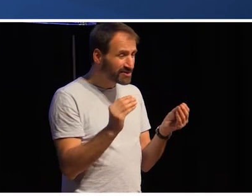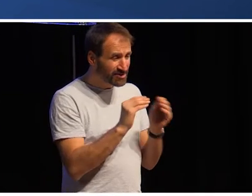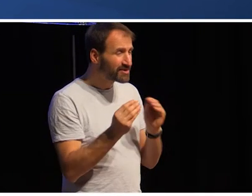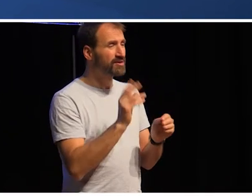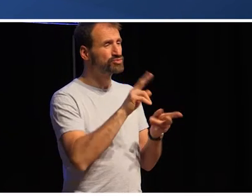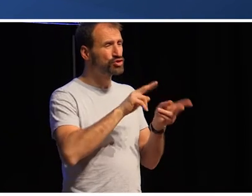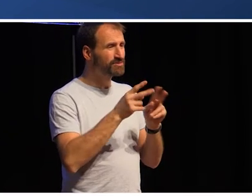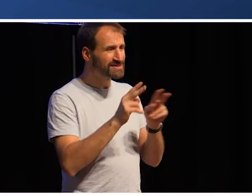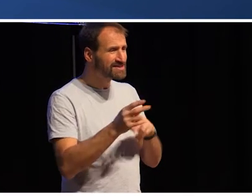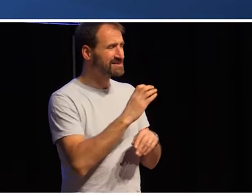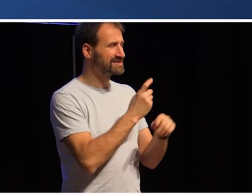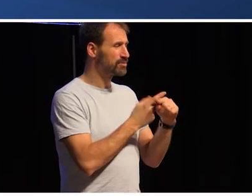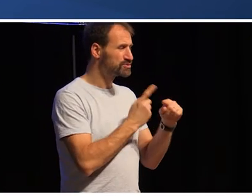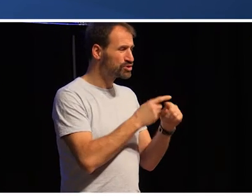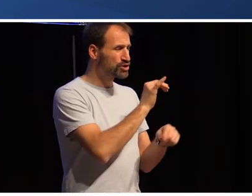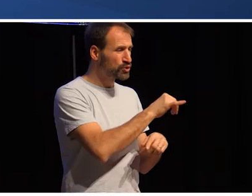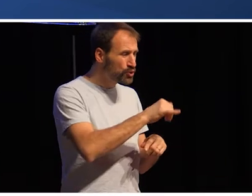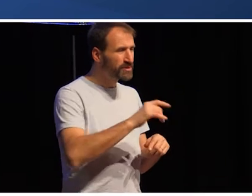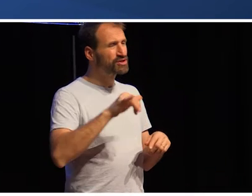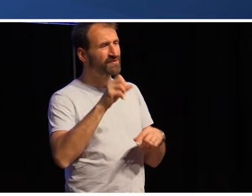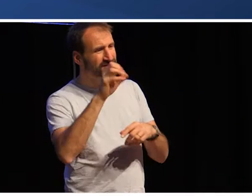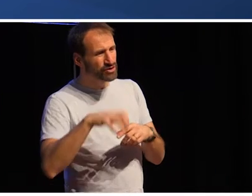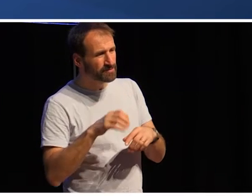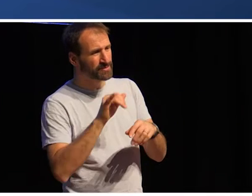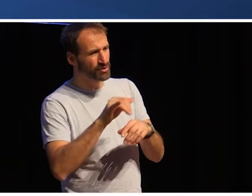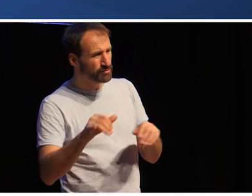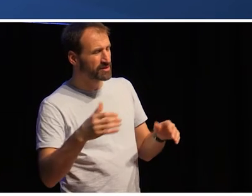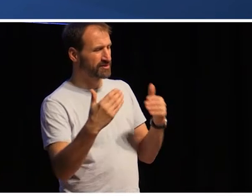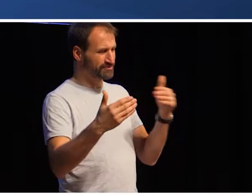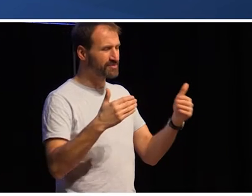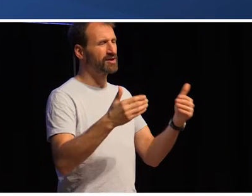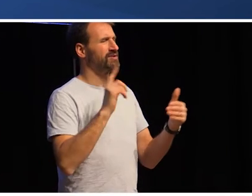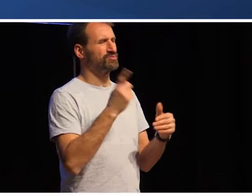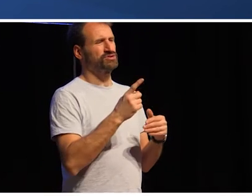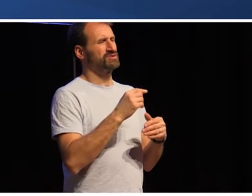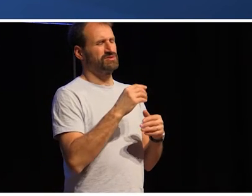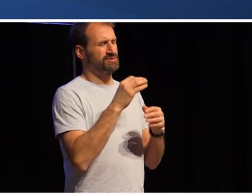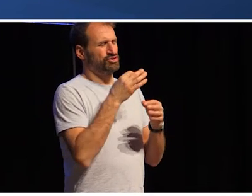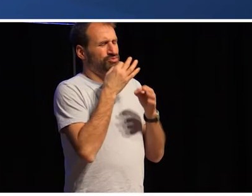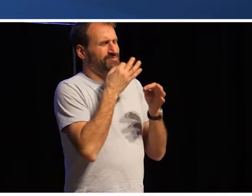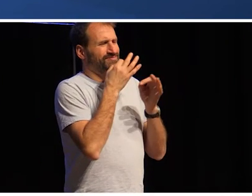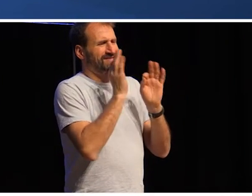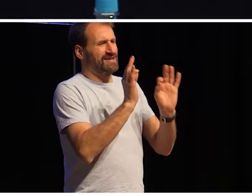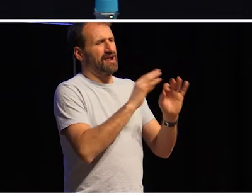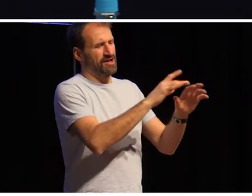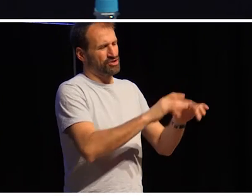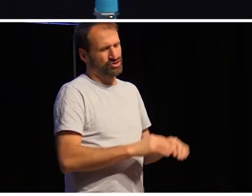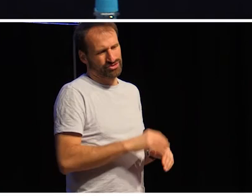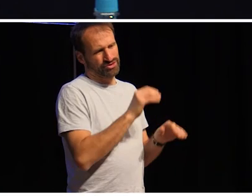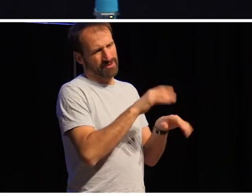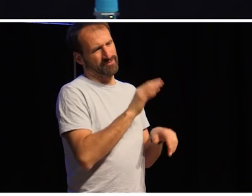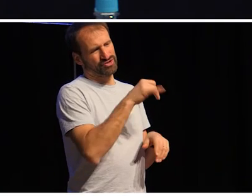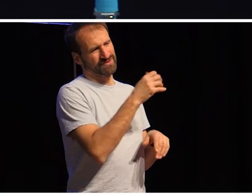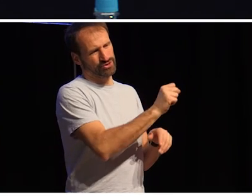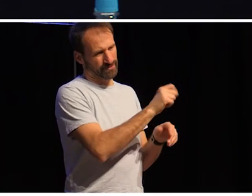and the C++ types, and you have to write your services in a very specific way. Since in Machina we want to use